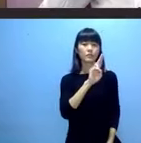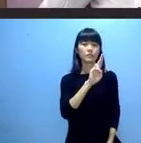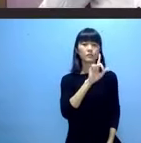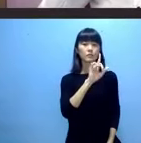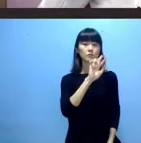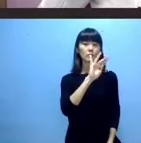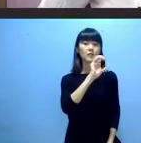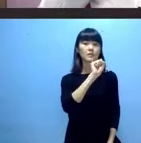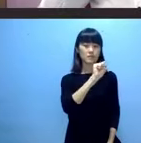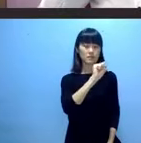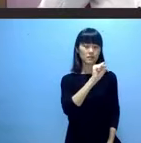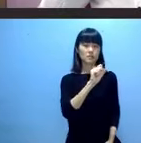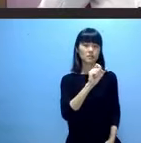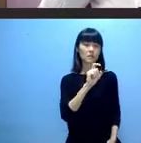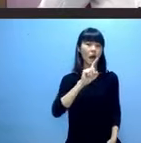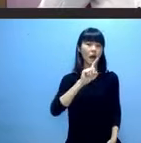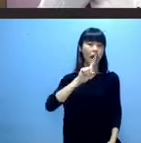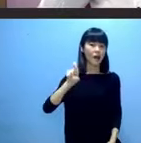yes?